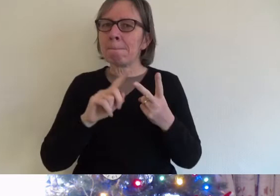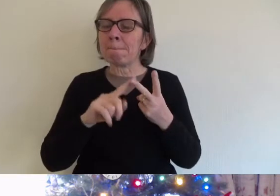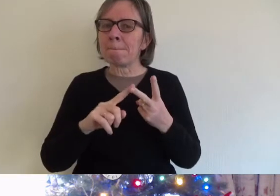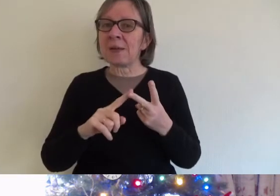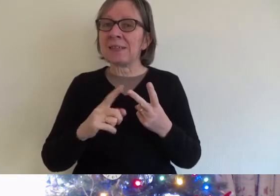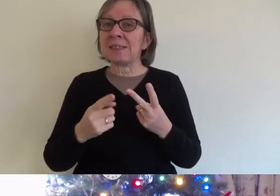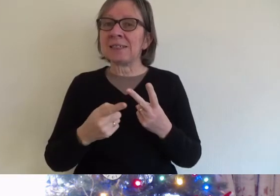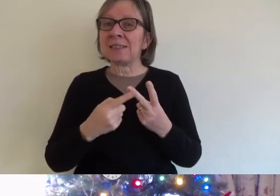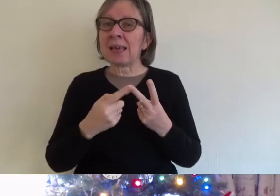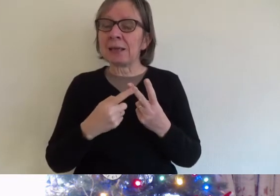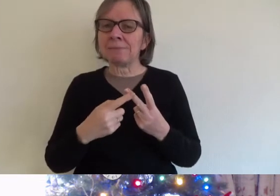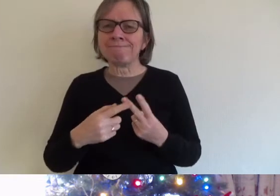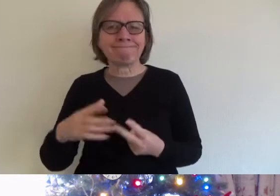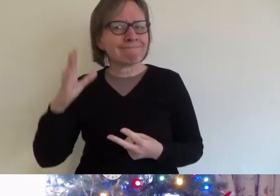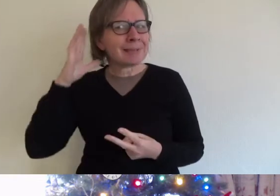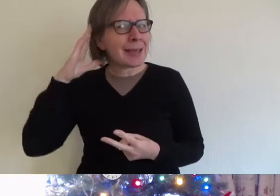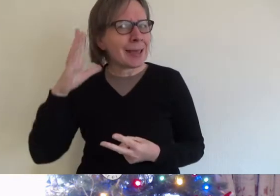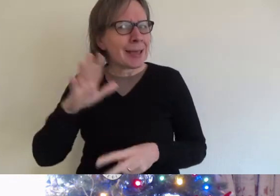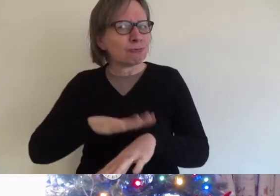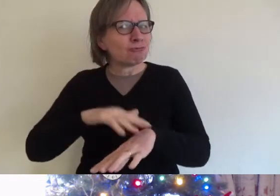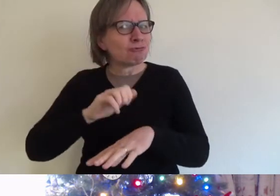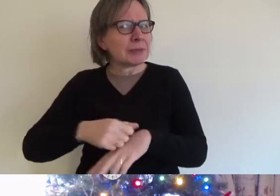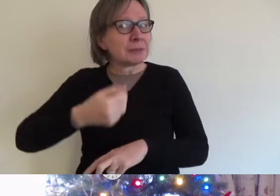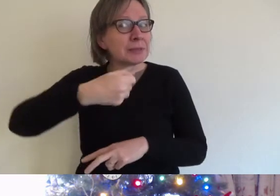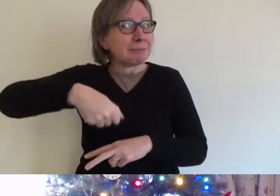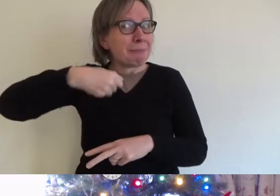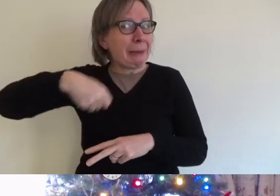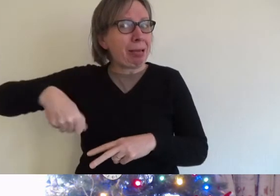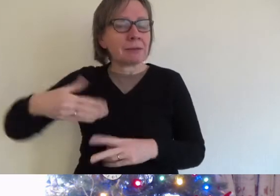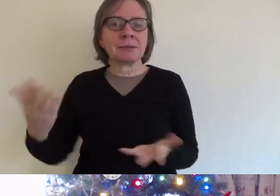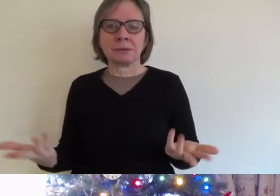the Christmas bells ring?" Let's sing together.